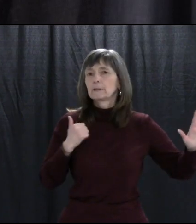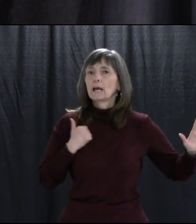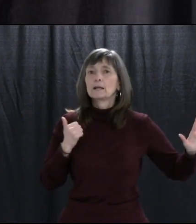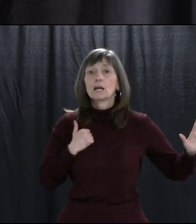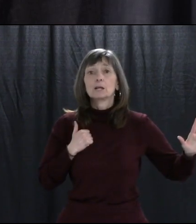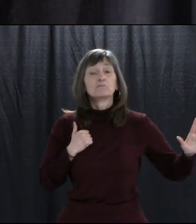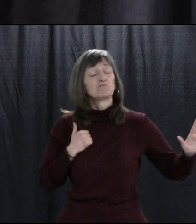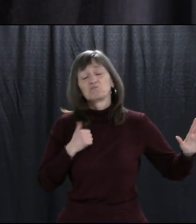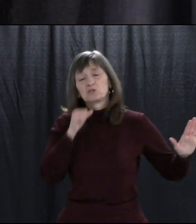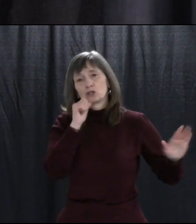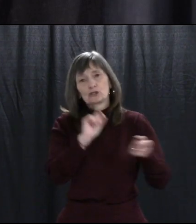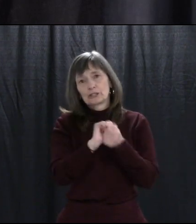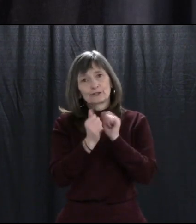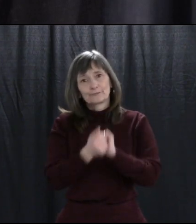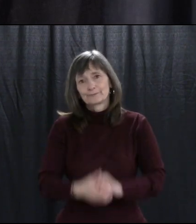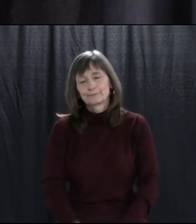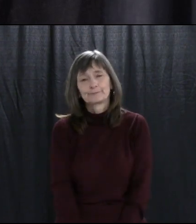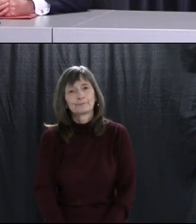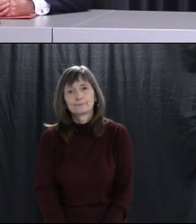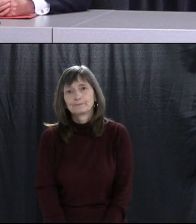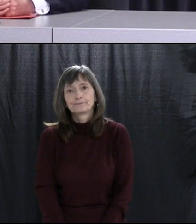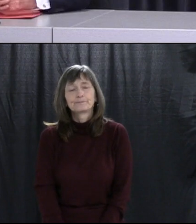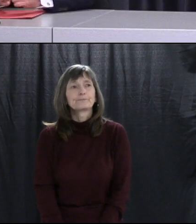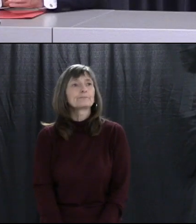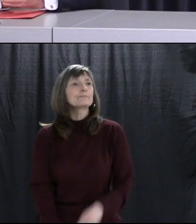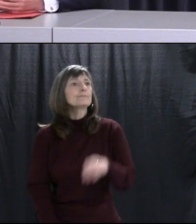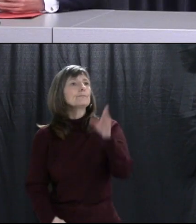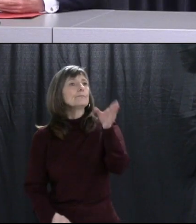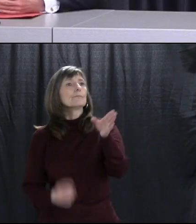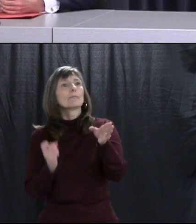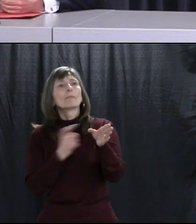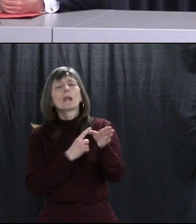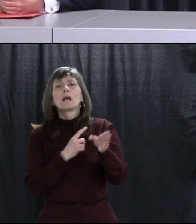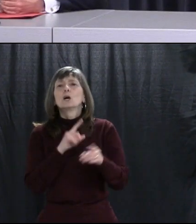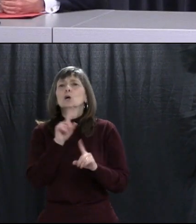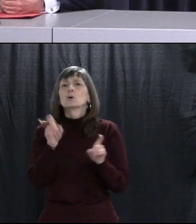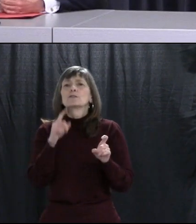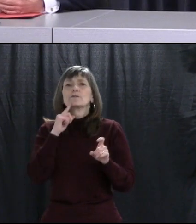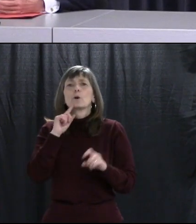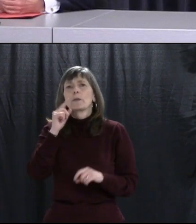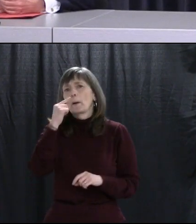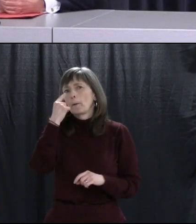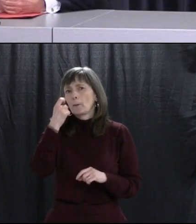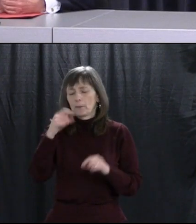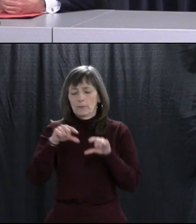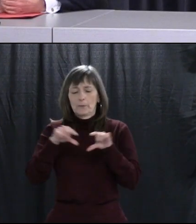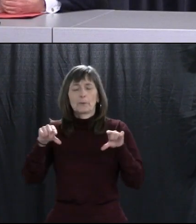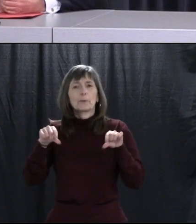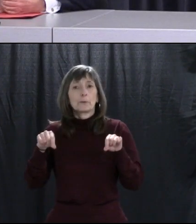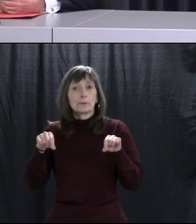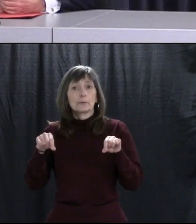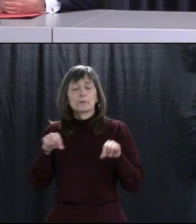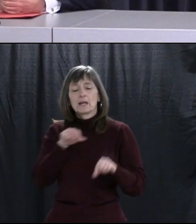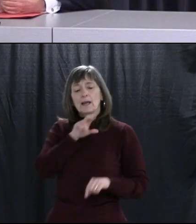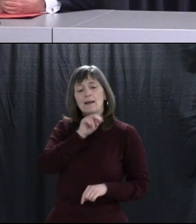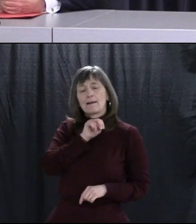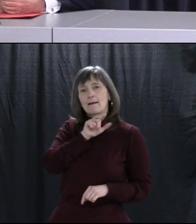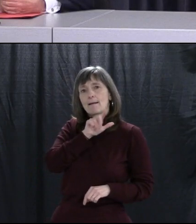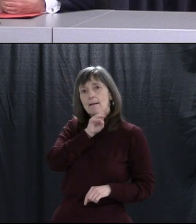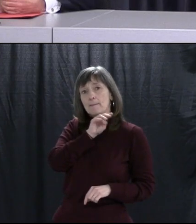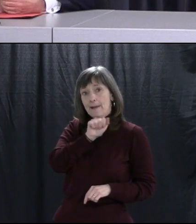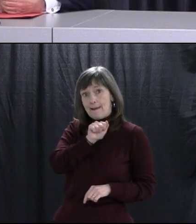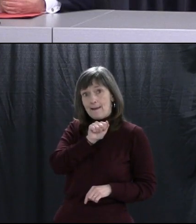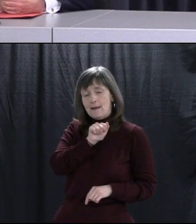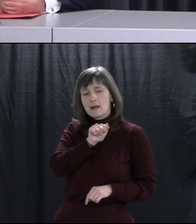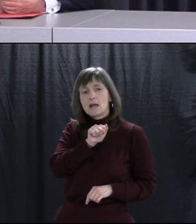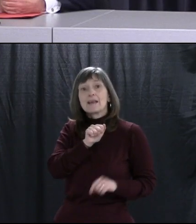to change. Question about swabs. We've seen a call has gone out through the NLMA to any doctors who have